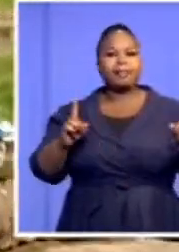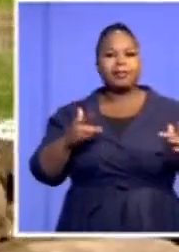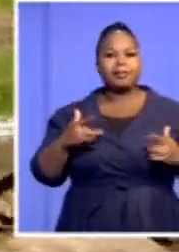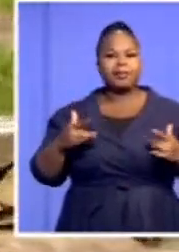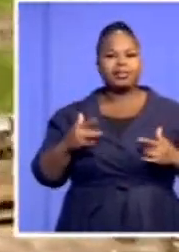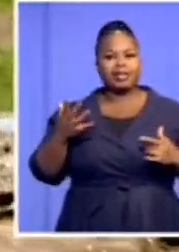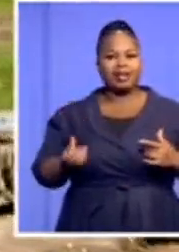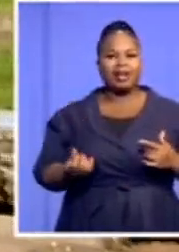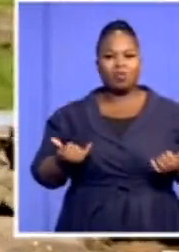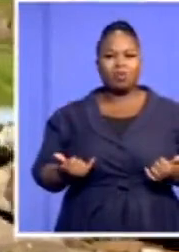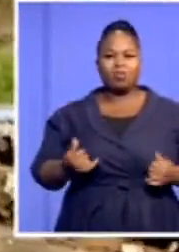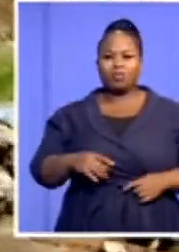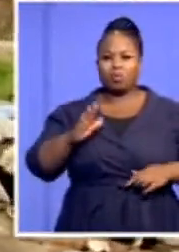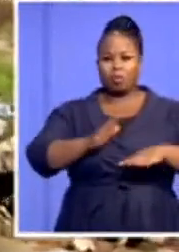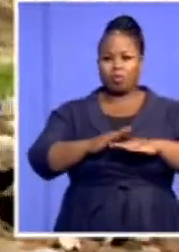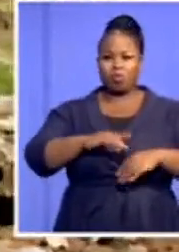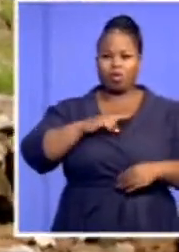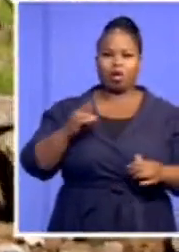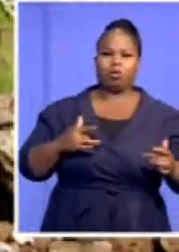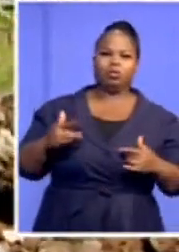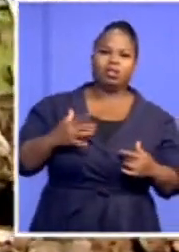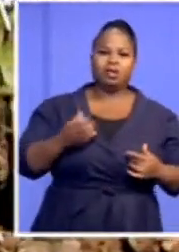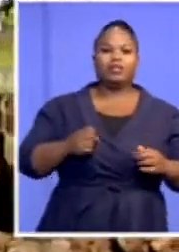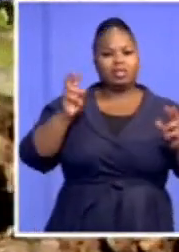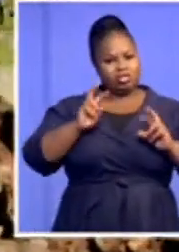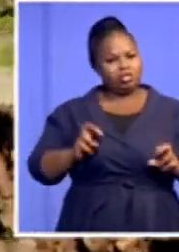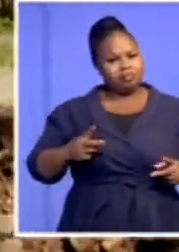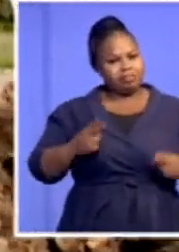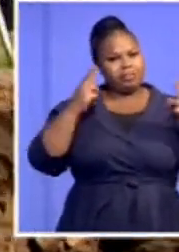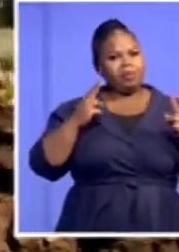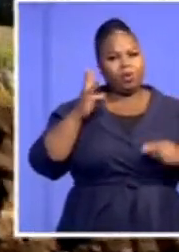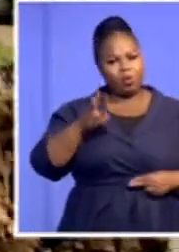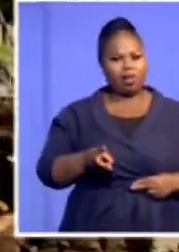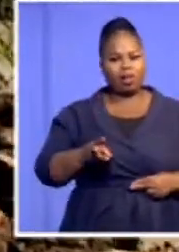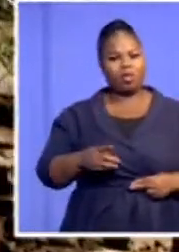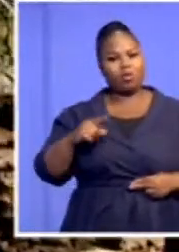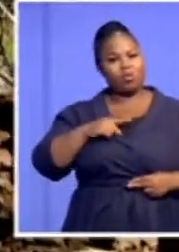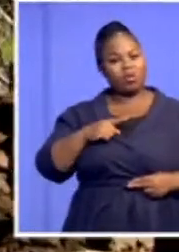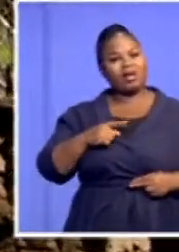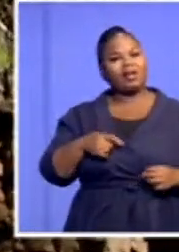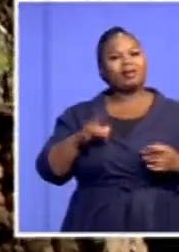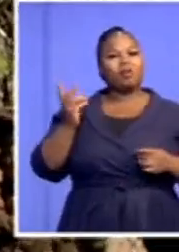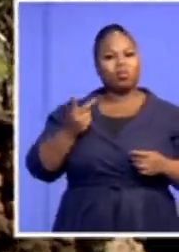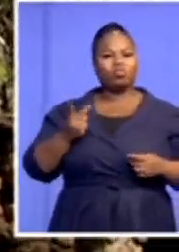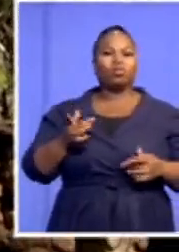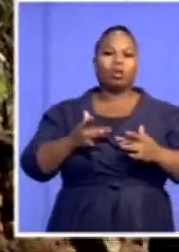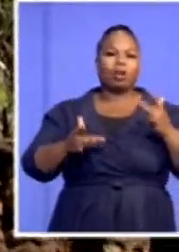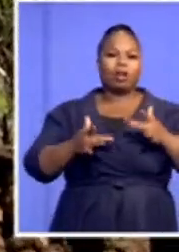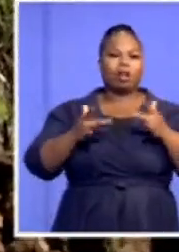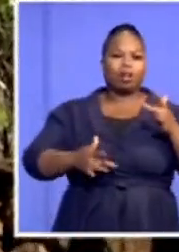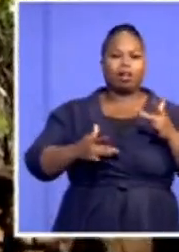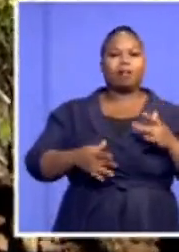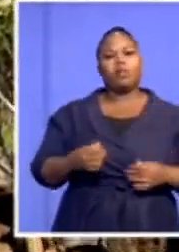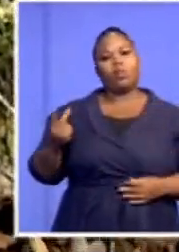their electricity will also be cut off because network again has been an issue. Network again has been a